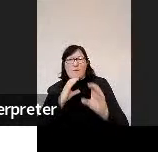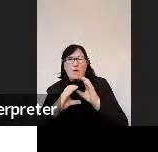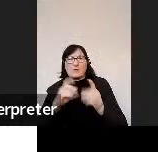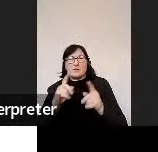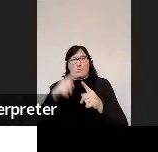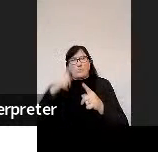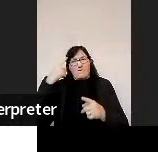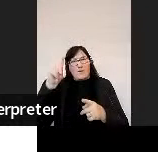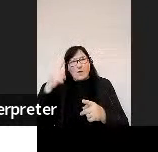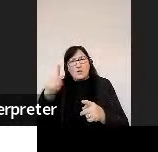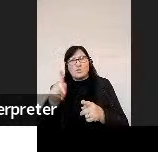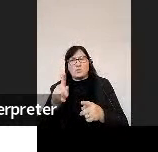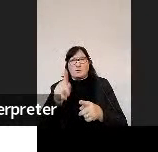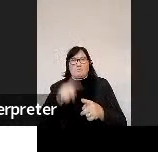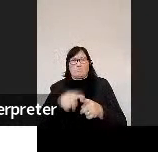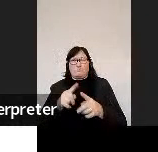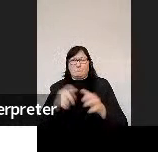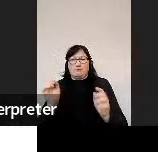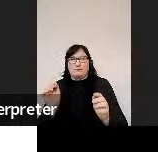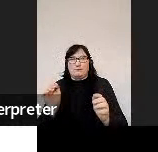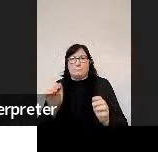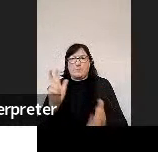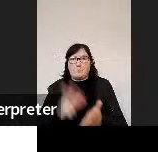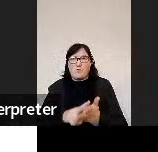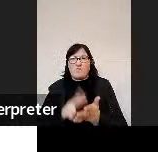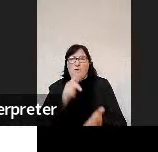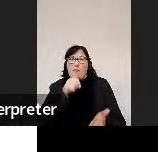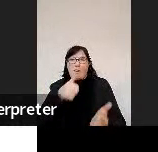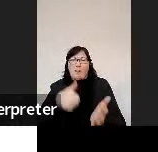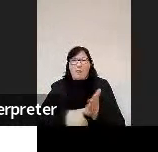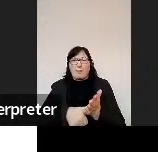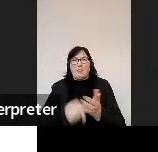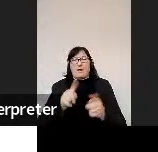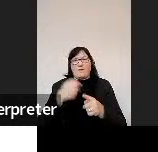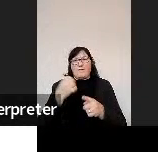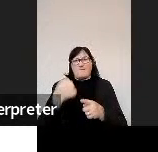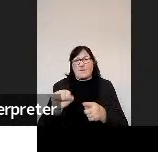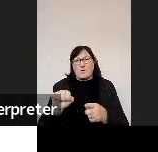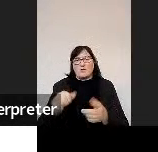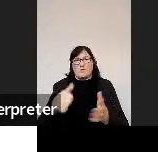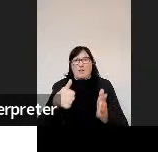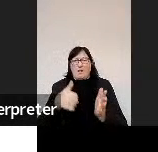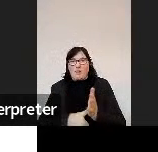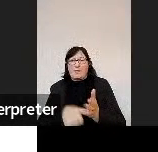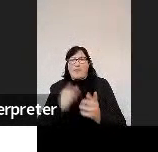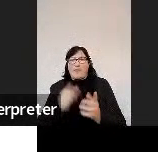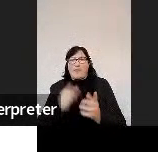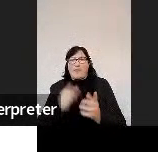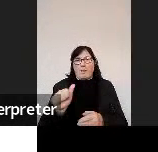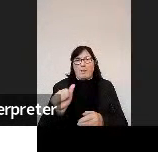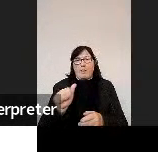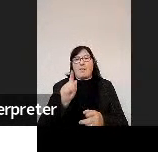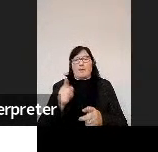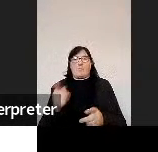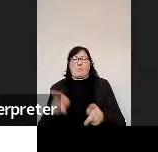approval letters, refusal letters, both for RLA and relationship management.